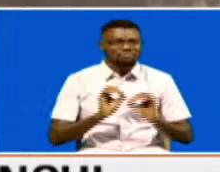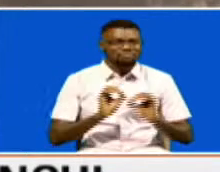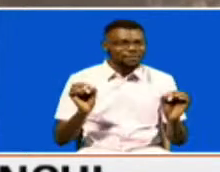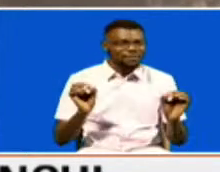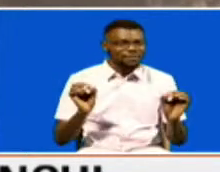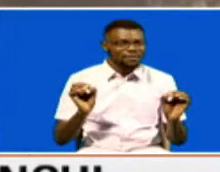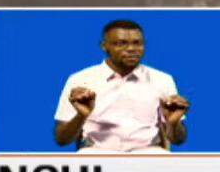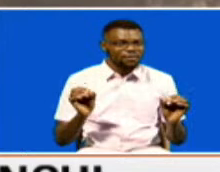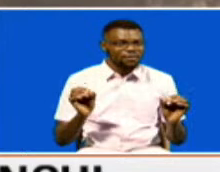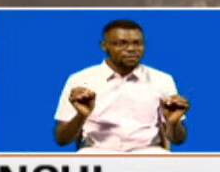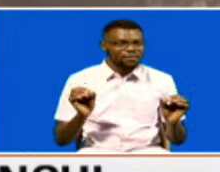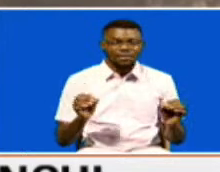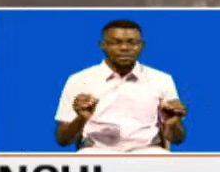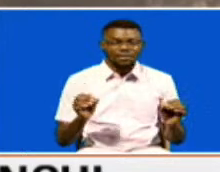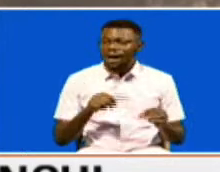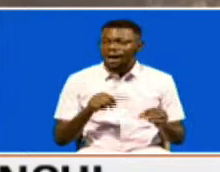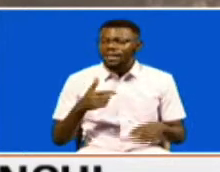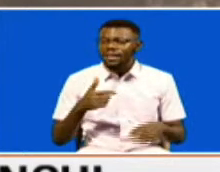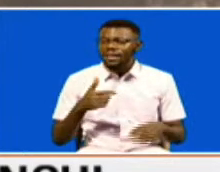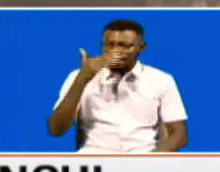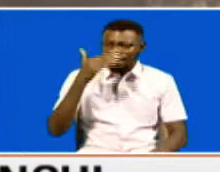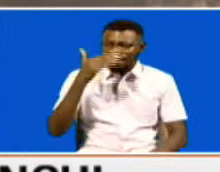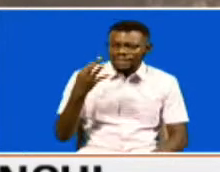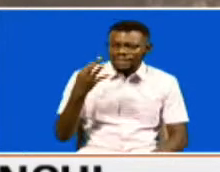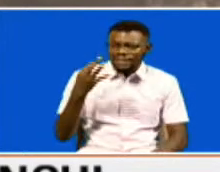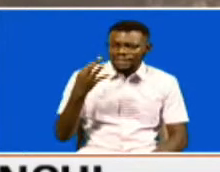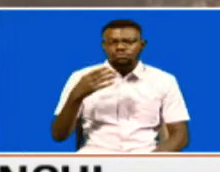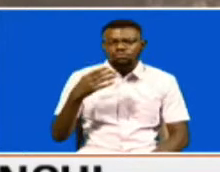Some even 2 days, 3 days, they don't have anything.